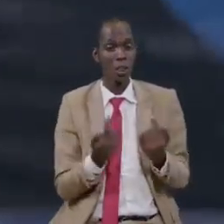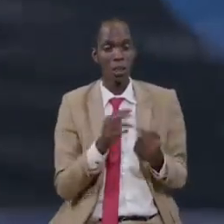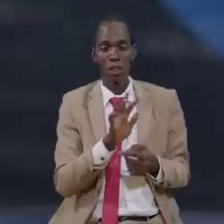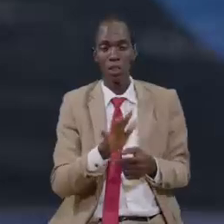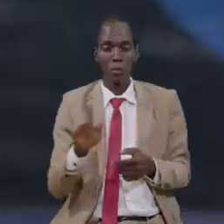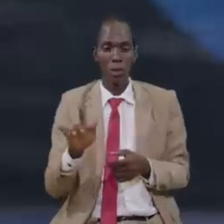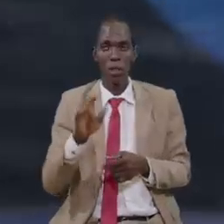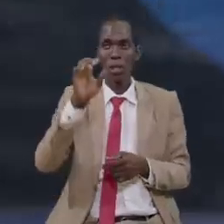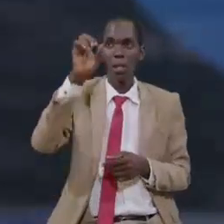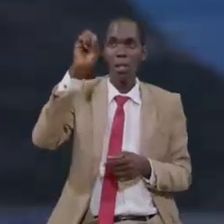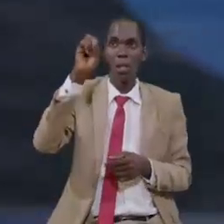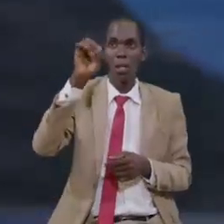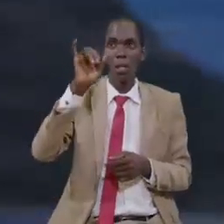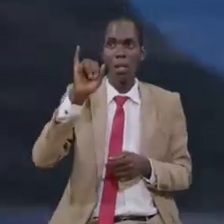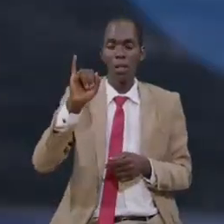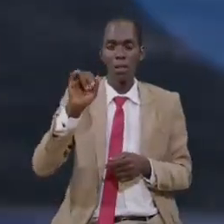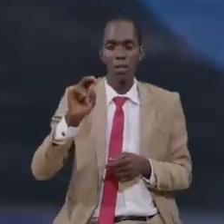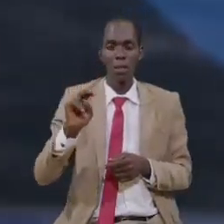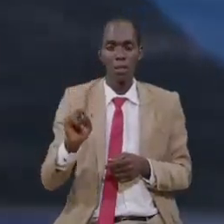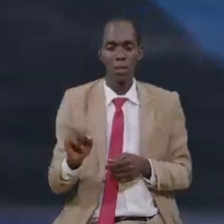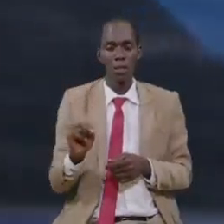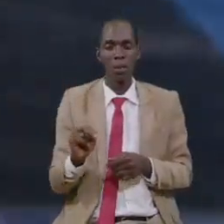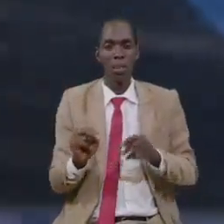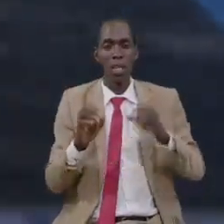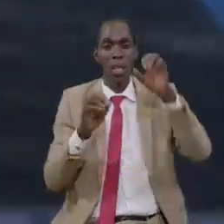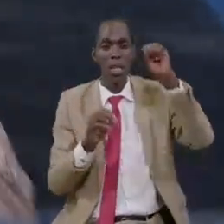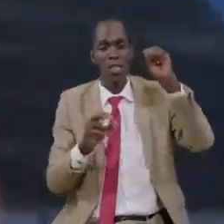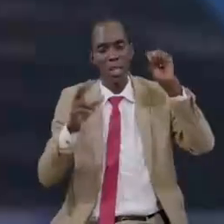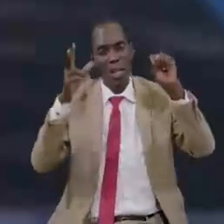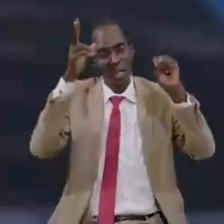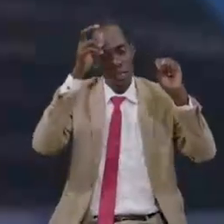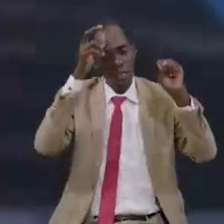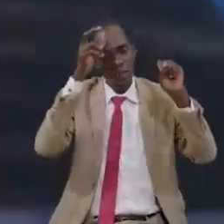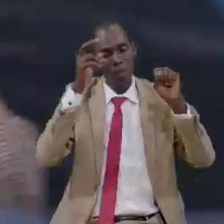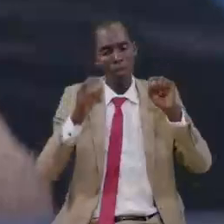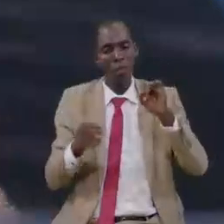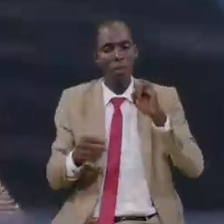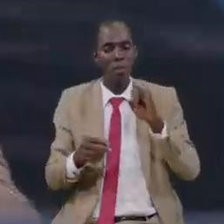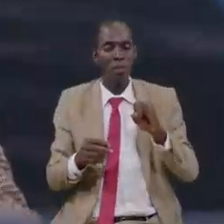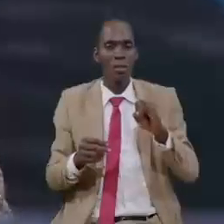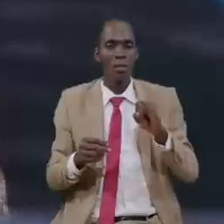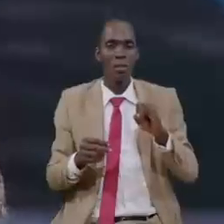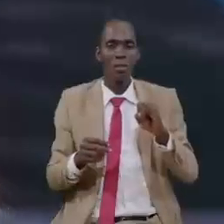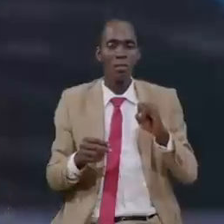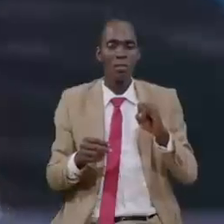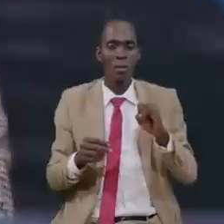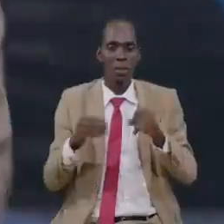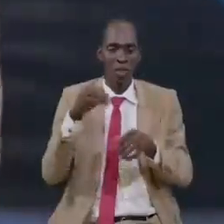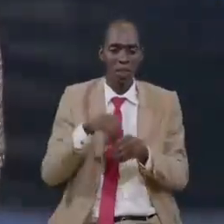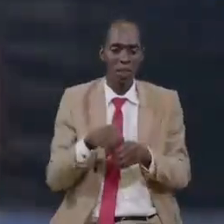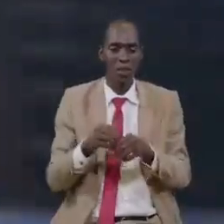S-I-N, is Satan in nature. Satan in